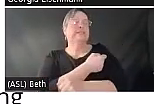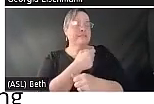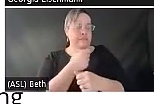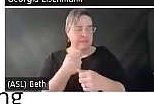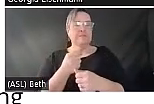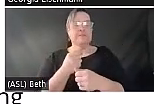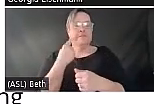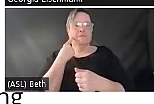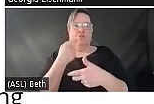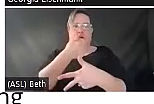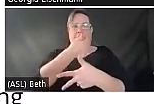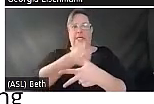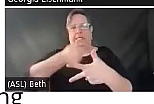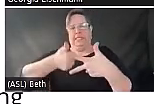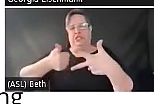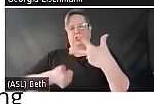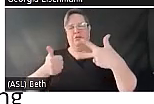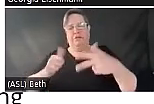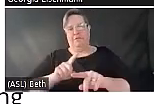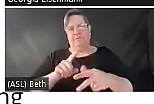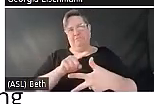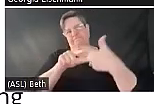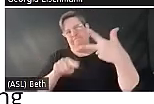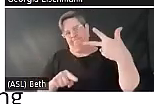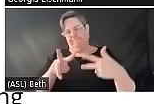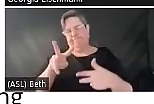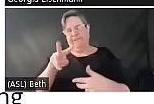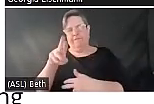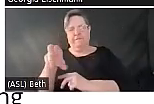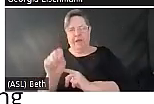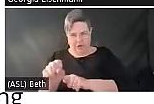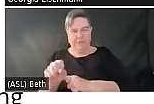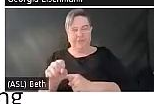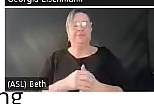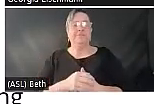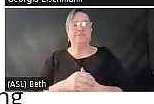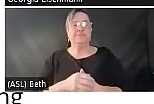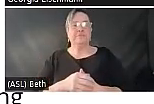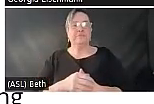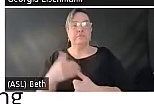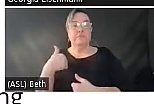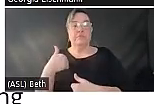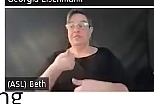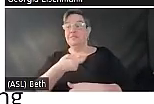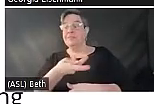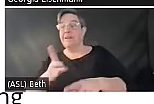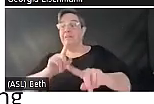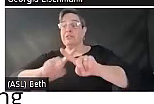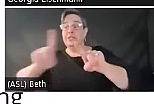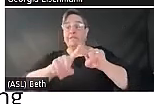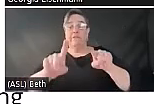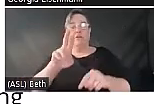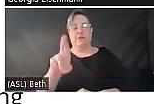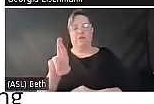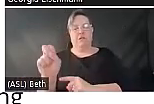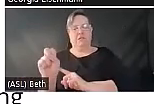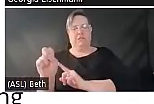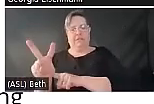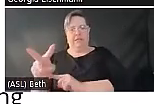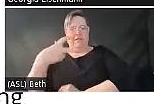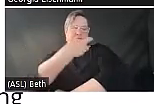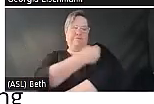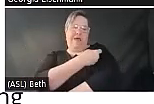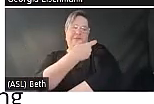these viruses that we're going to spend some time talking about. So there are several different RSV vaccines, and this was actually a really important